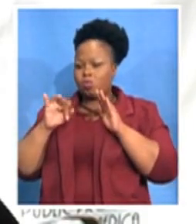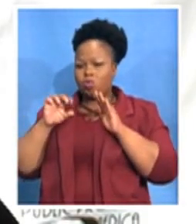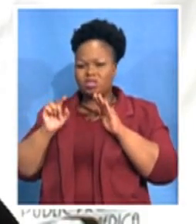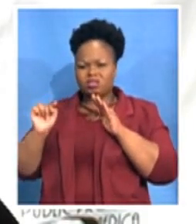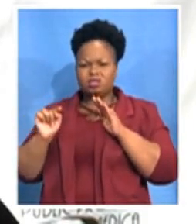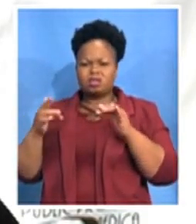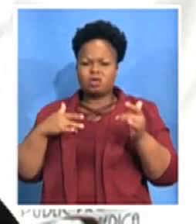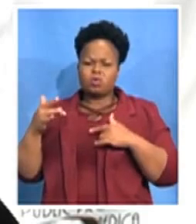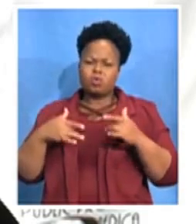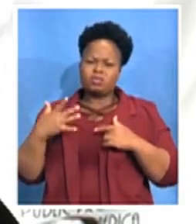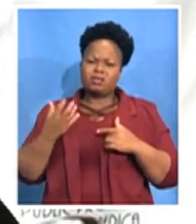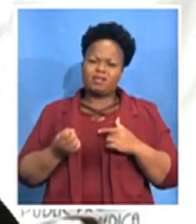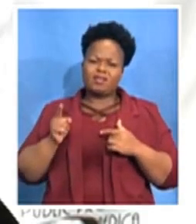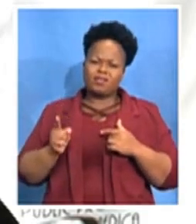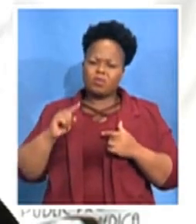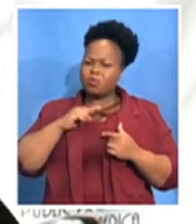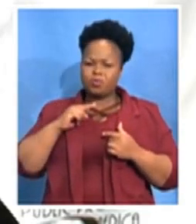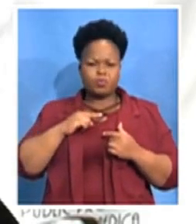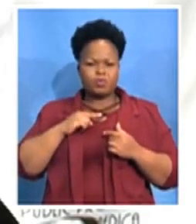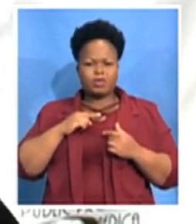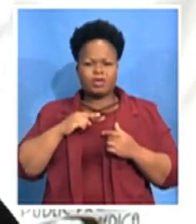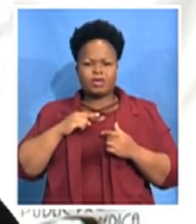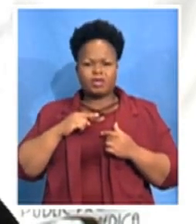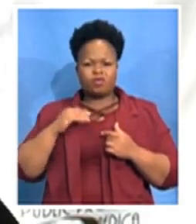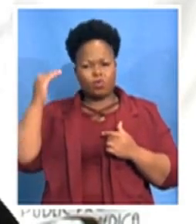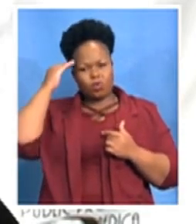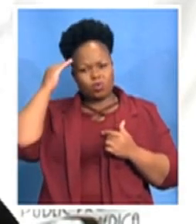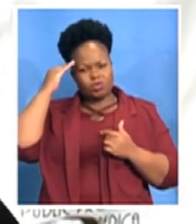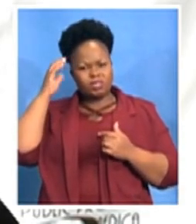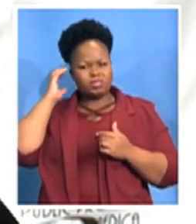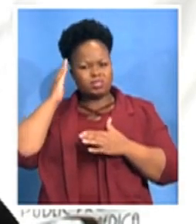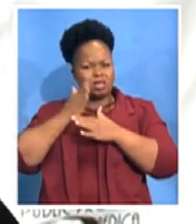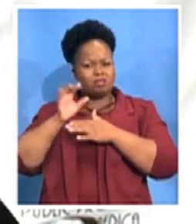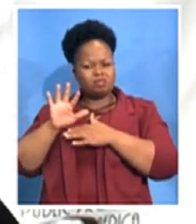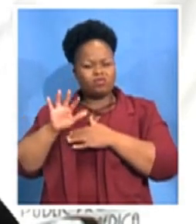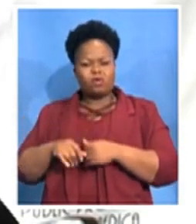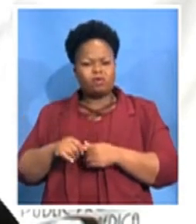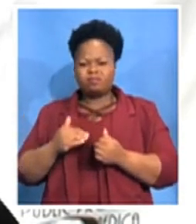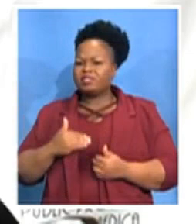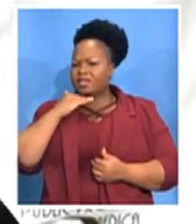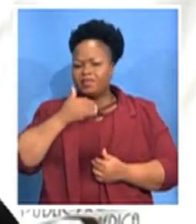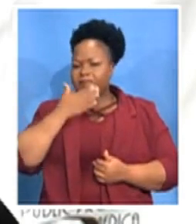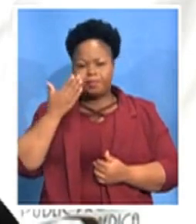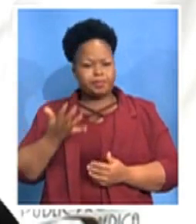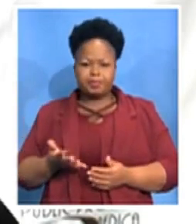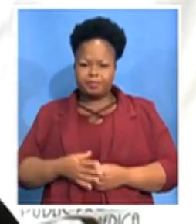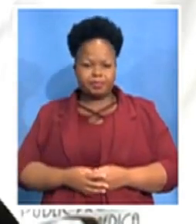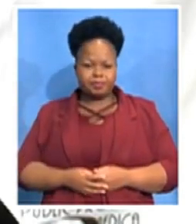not as adequately provided for as it should be. In some